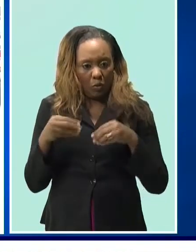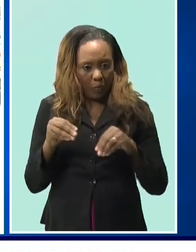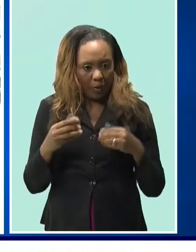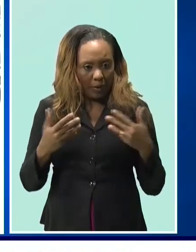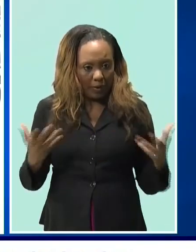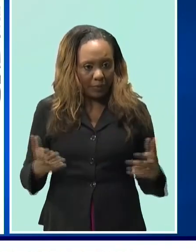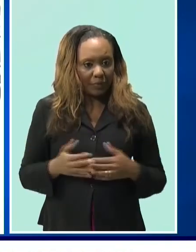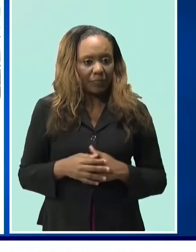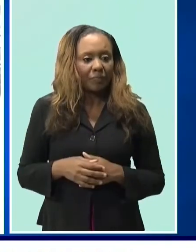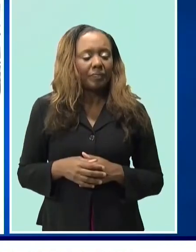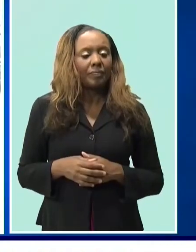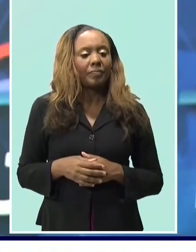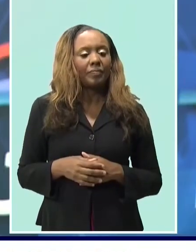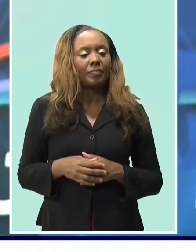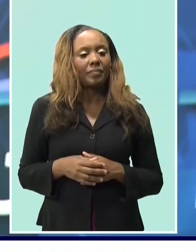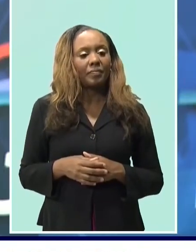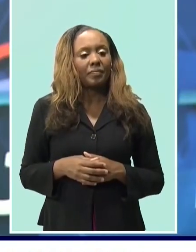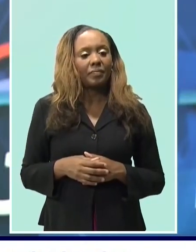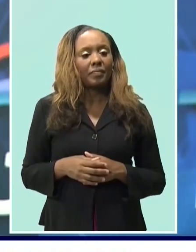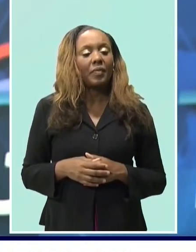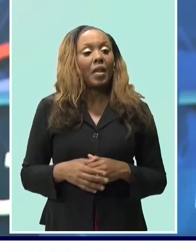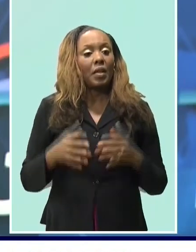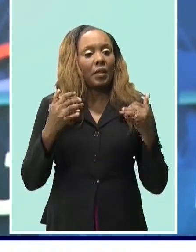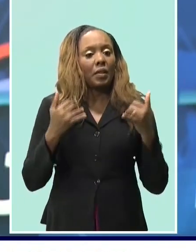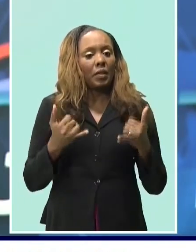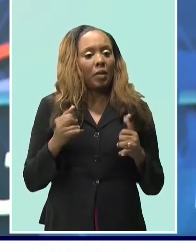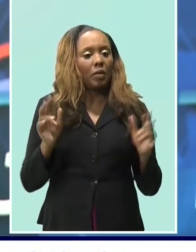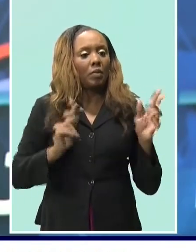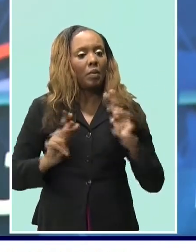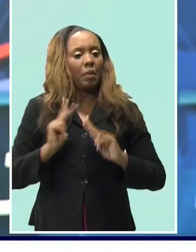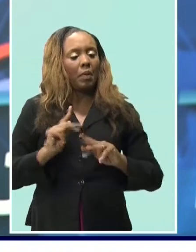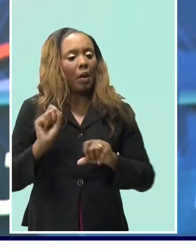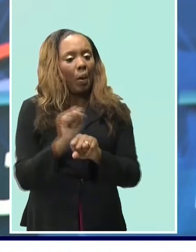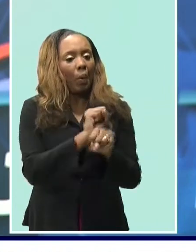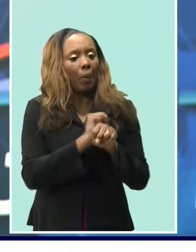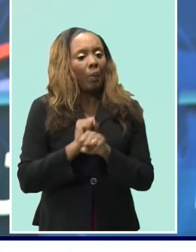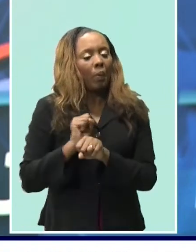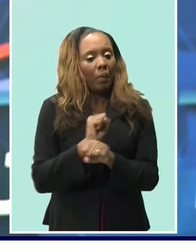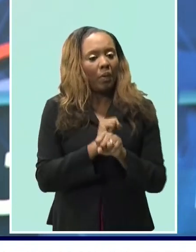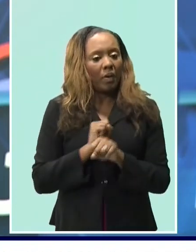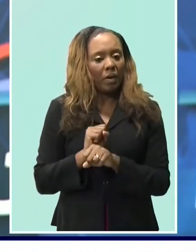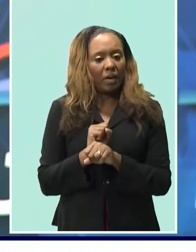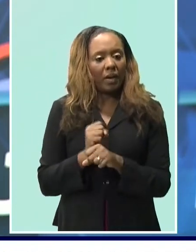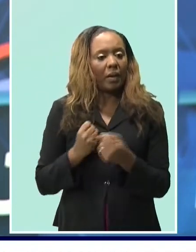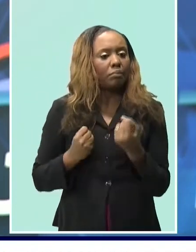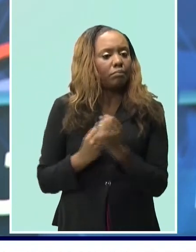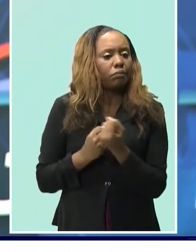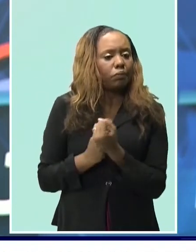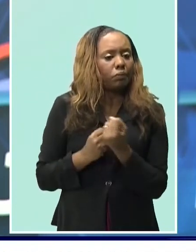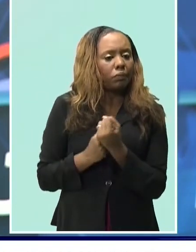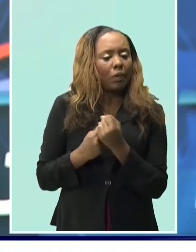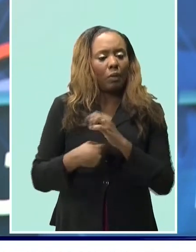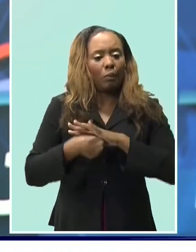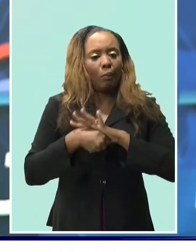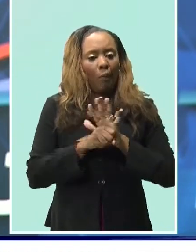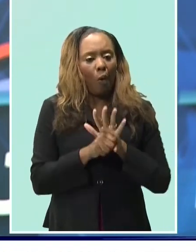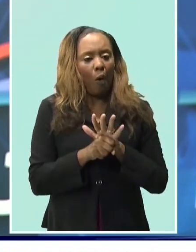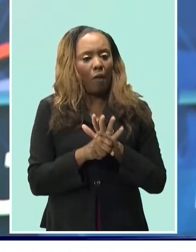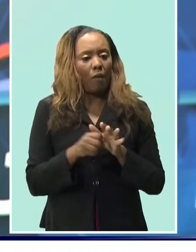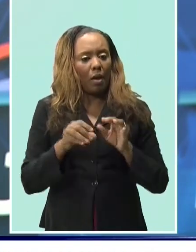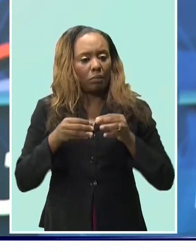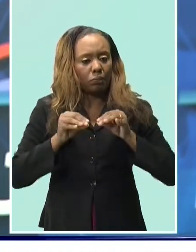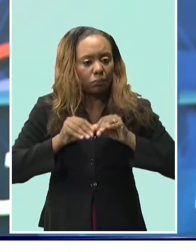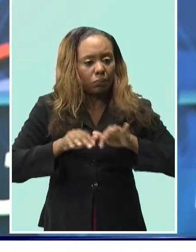Lord, CBC News. Thanks, Lisa. Well, the contribution of frontline workers assisting in the fight against COVID-19